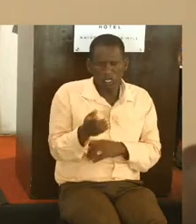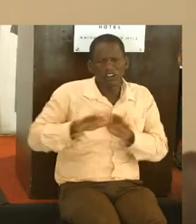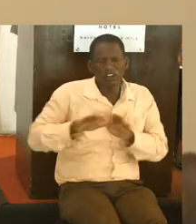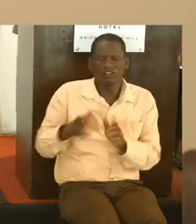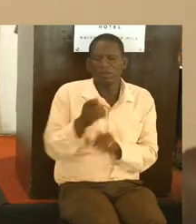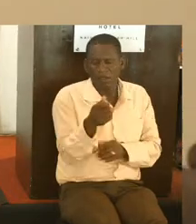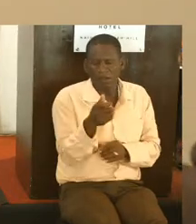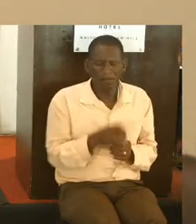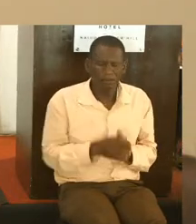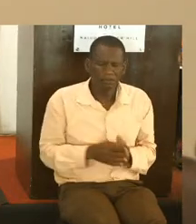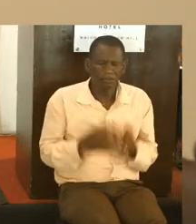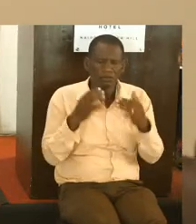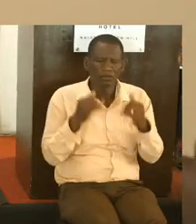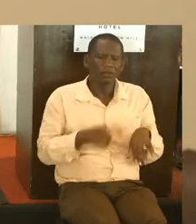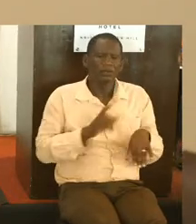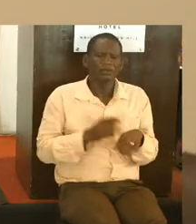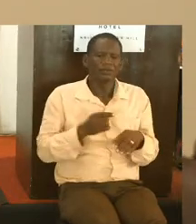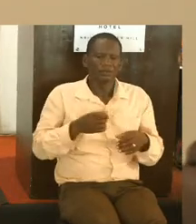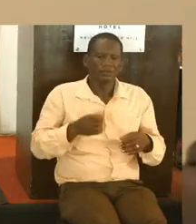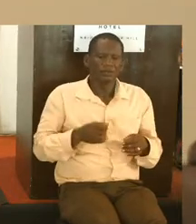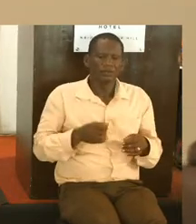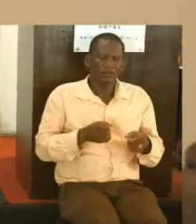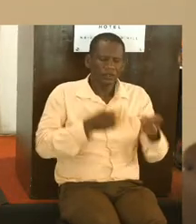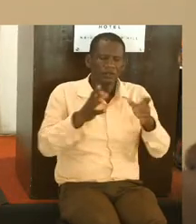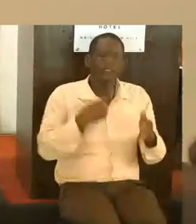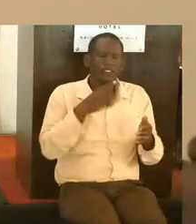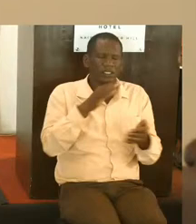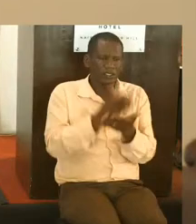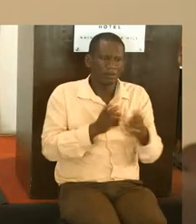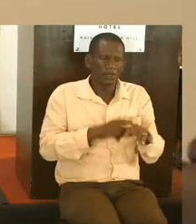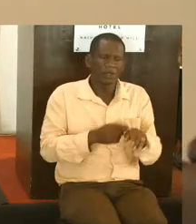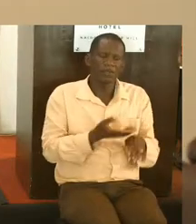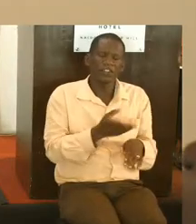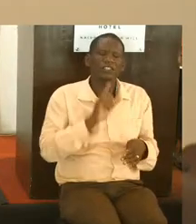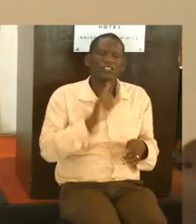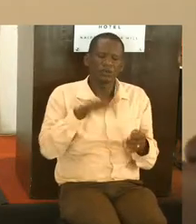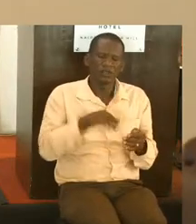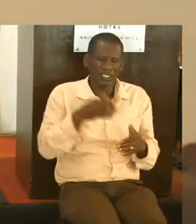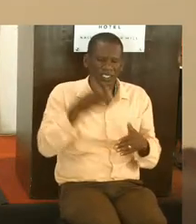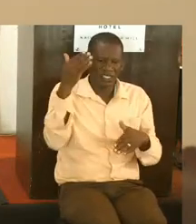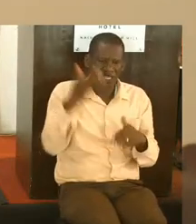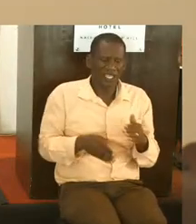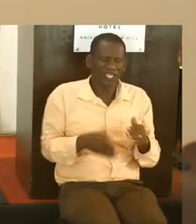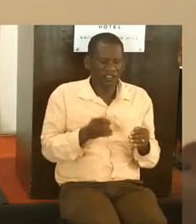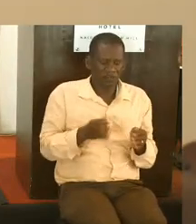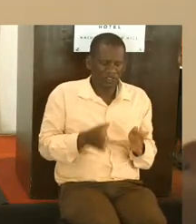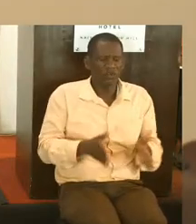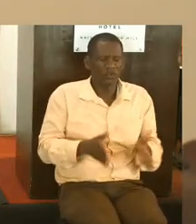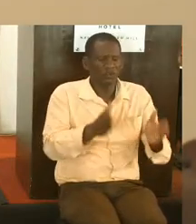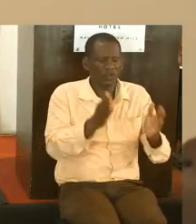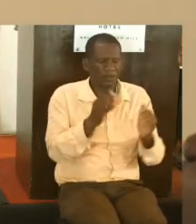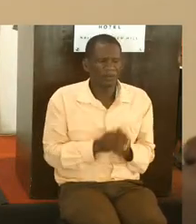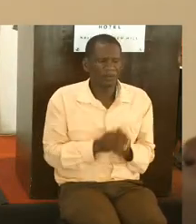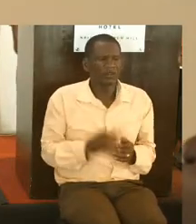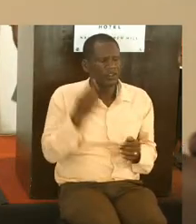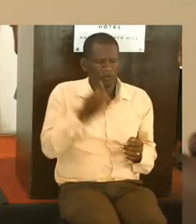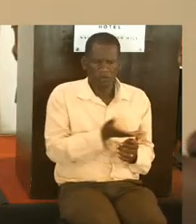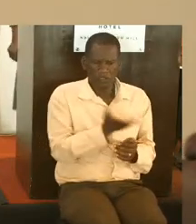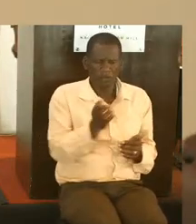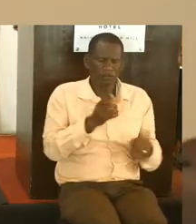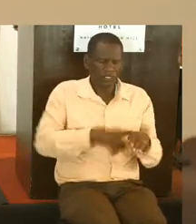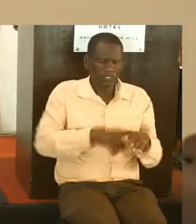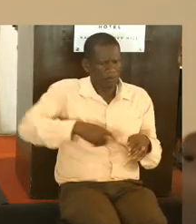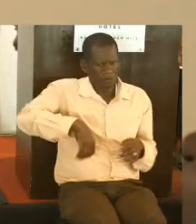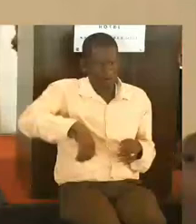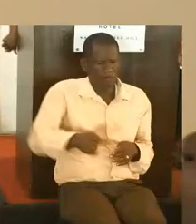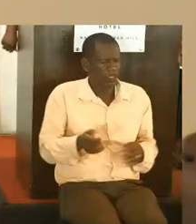so when the moderator says at times they say Indio Alami to them once you